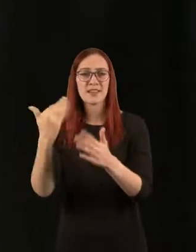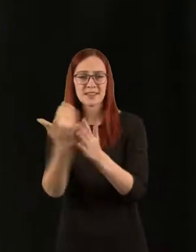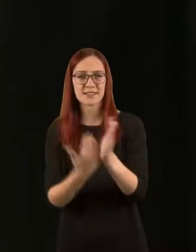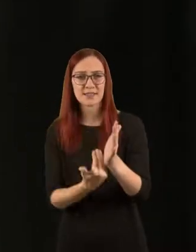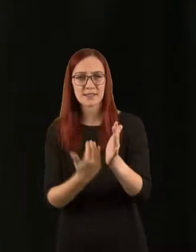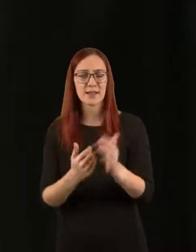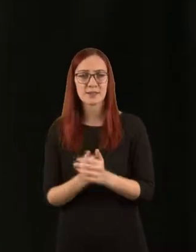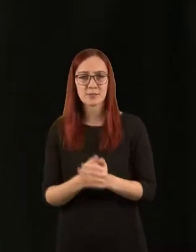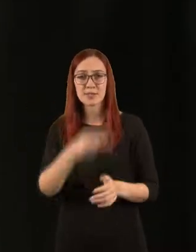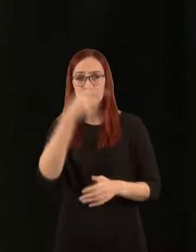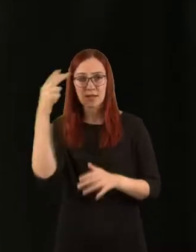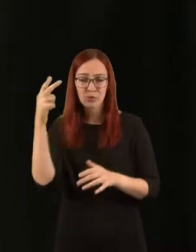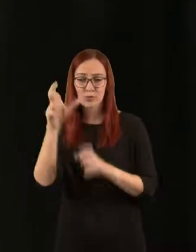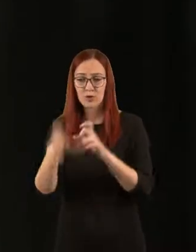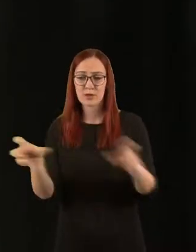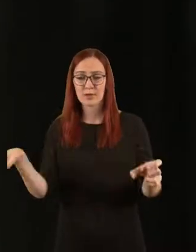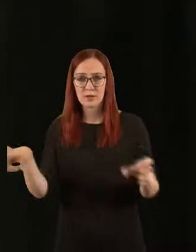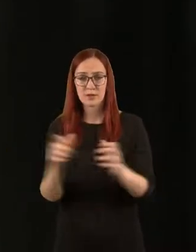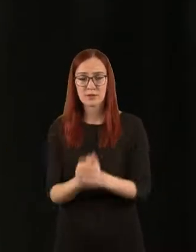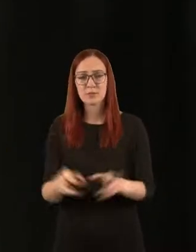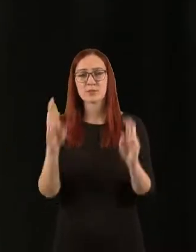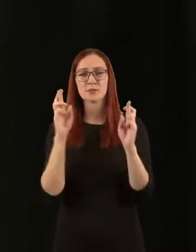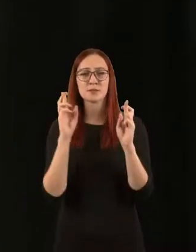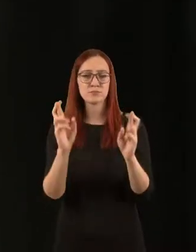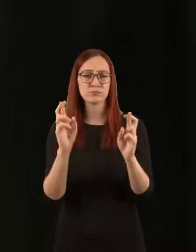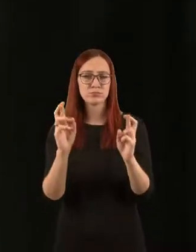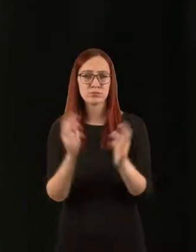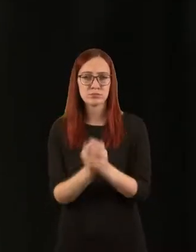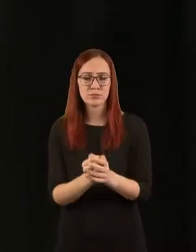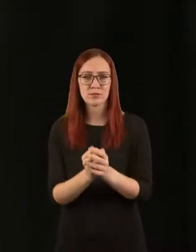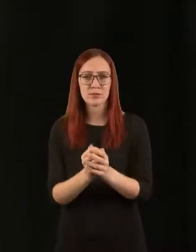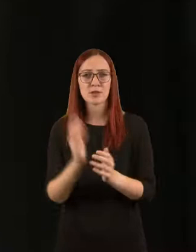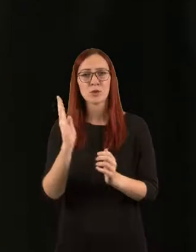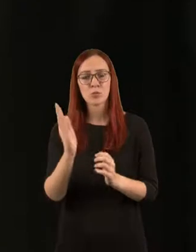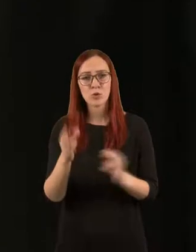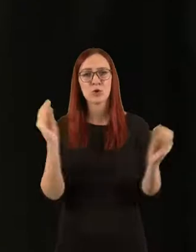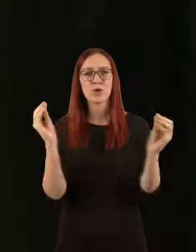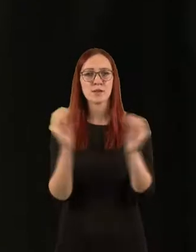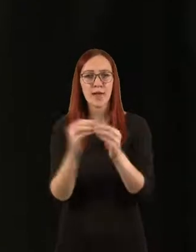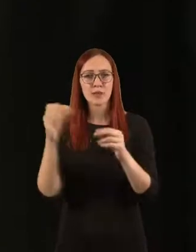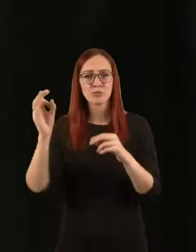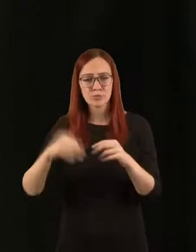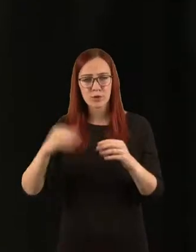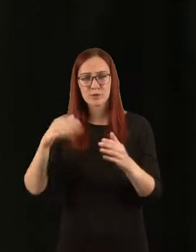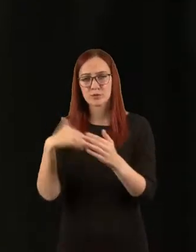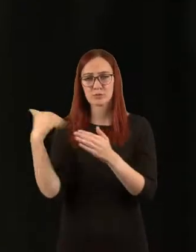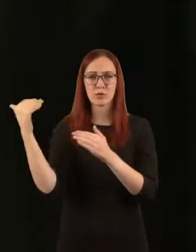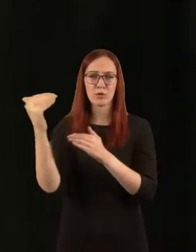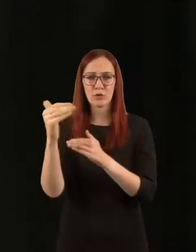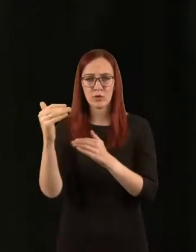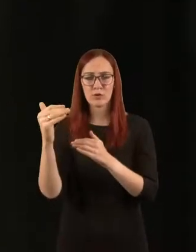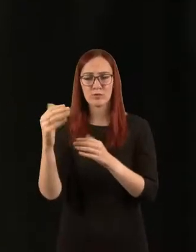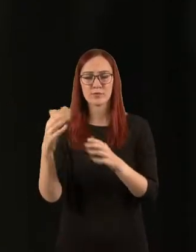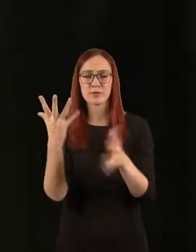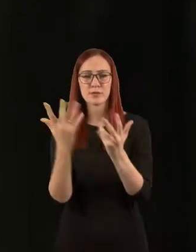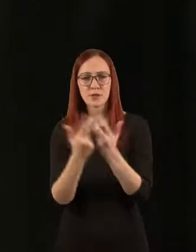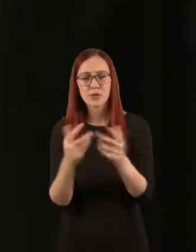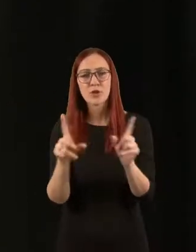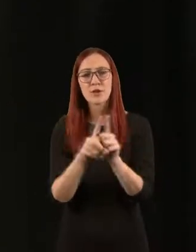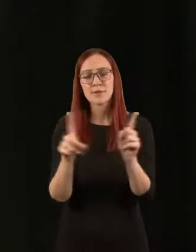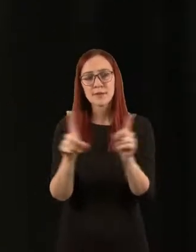this week in the parliament, we will consider the proposal regarding introduction of the voluntary